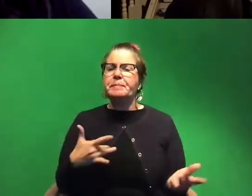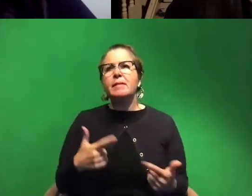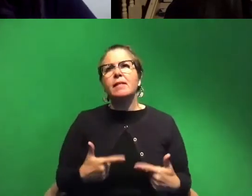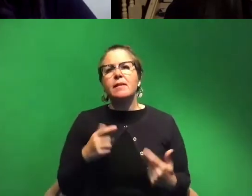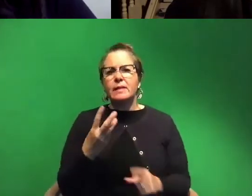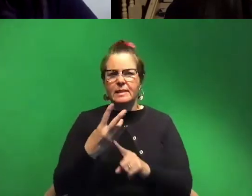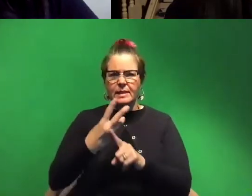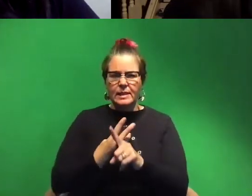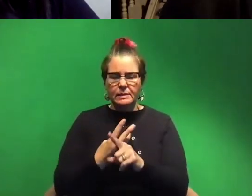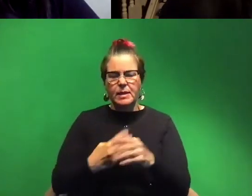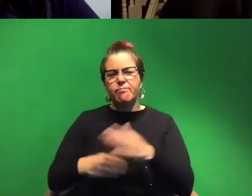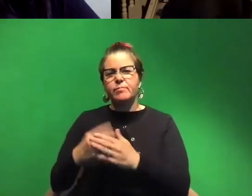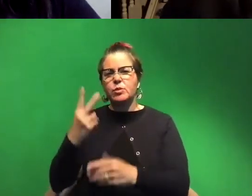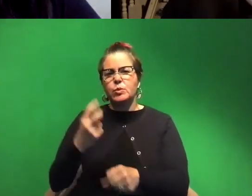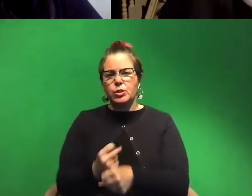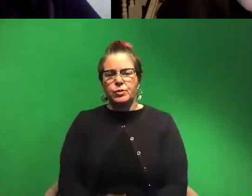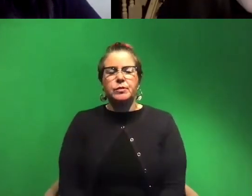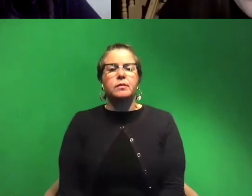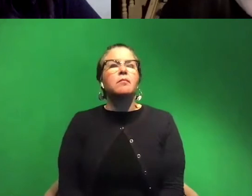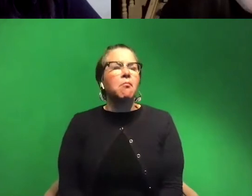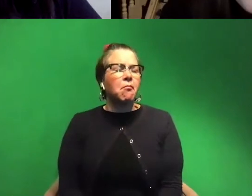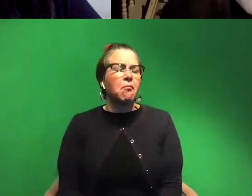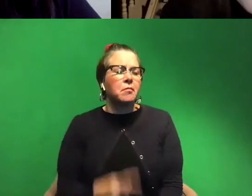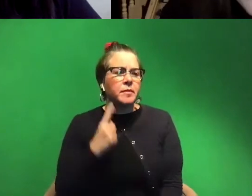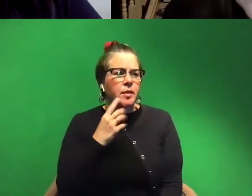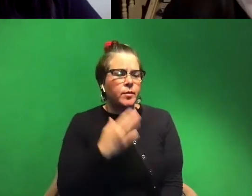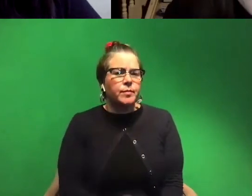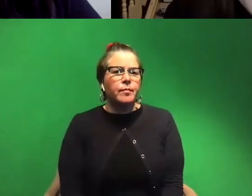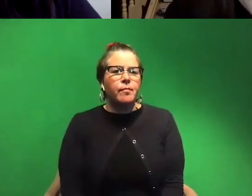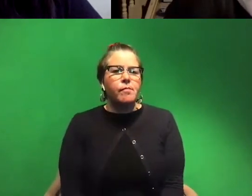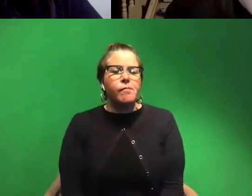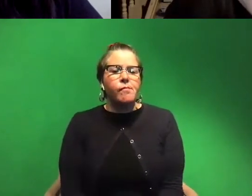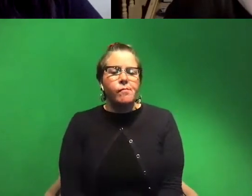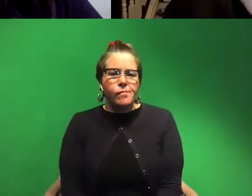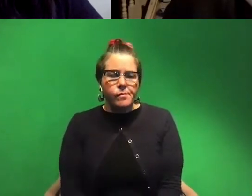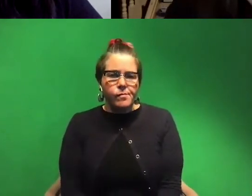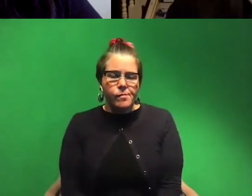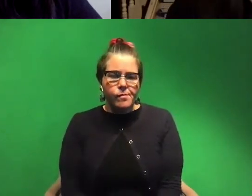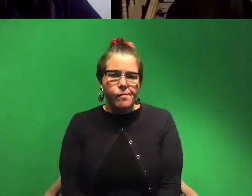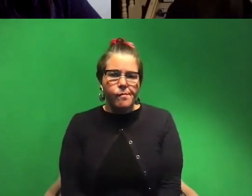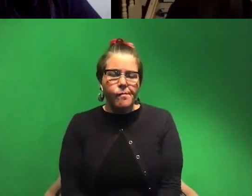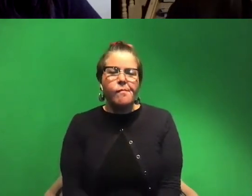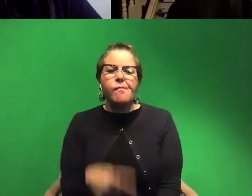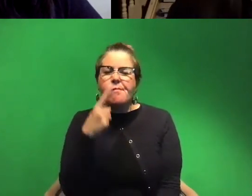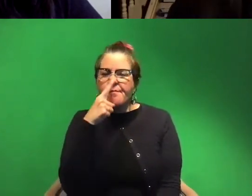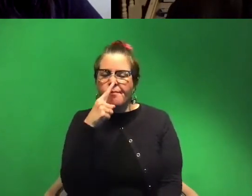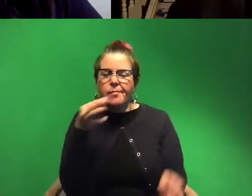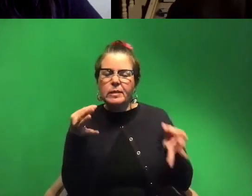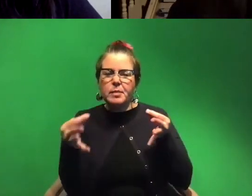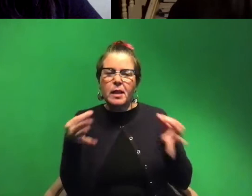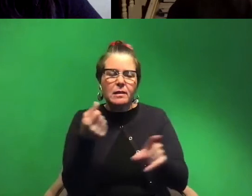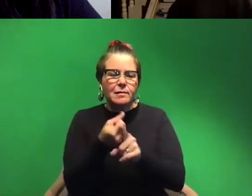months to 2 years. Sounds good. The next question is, can you explain